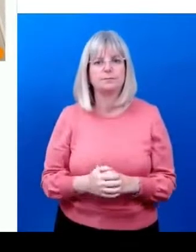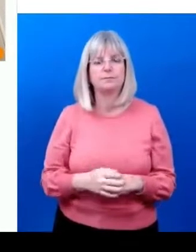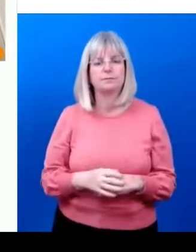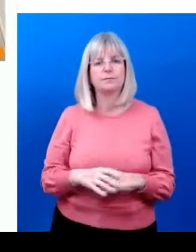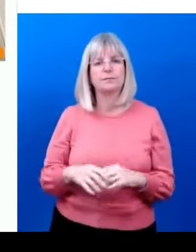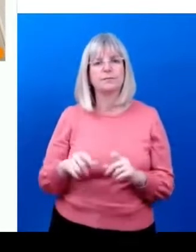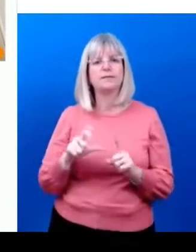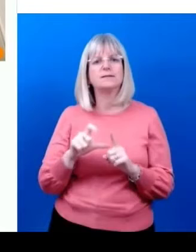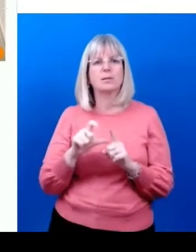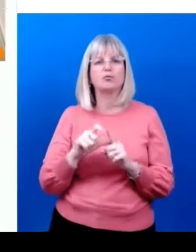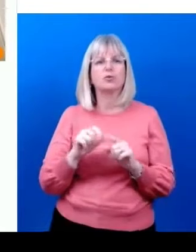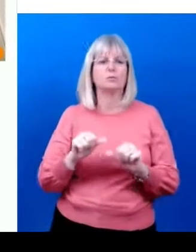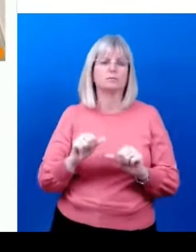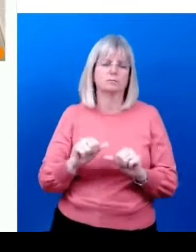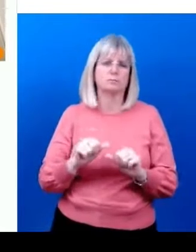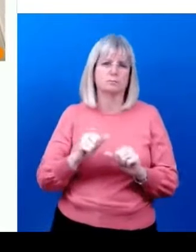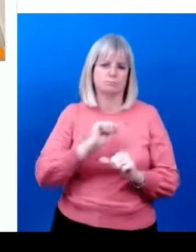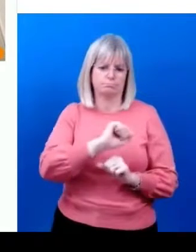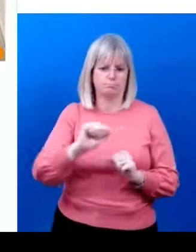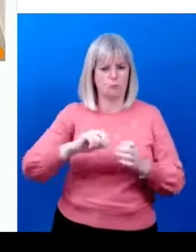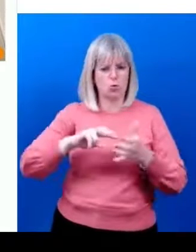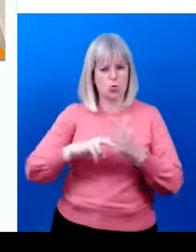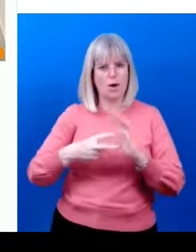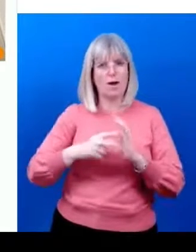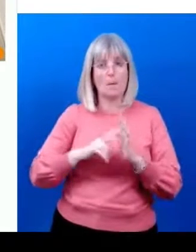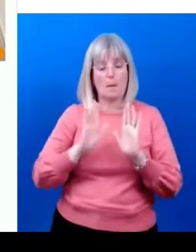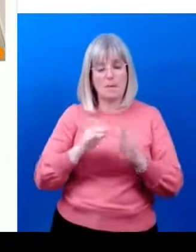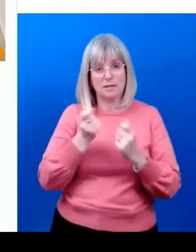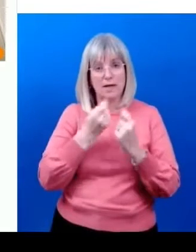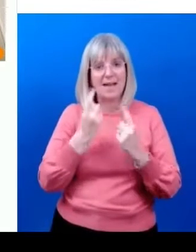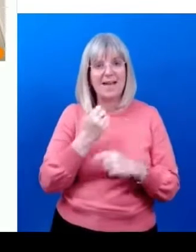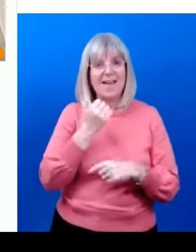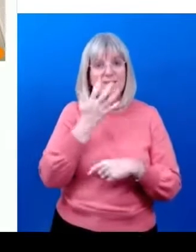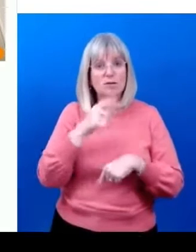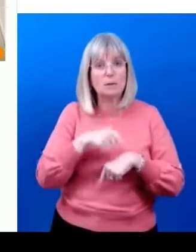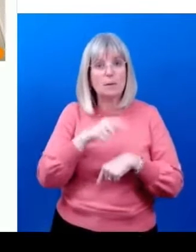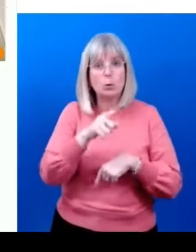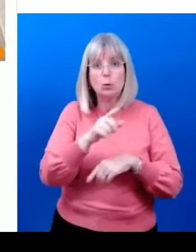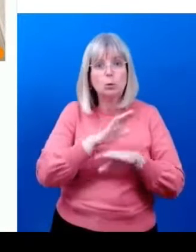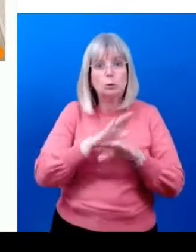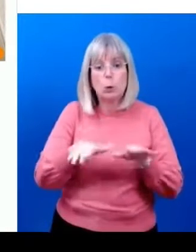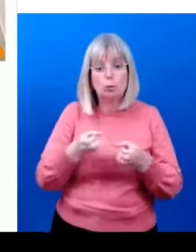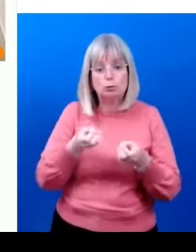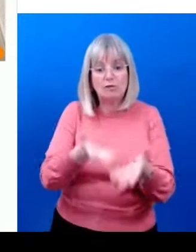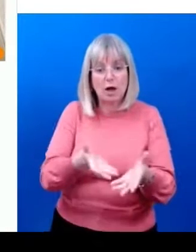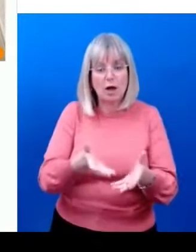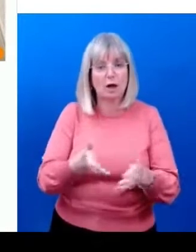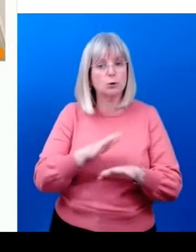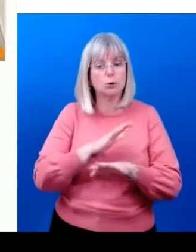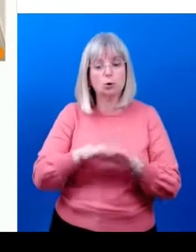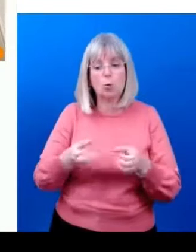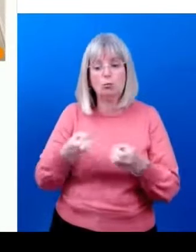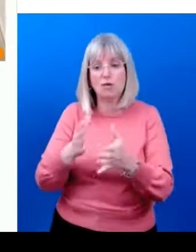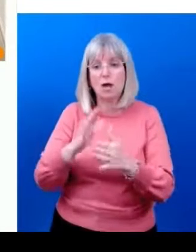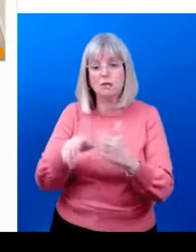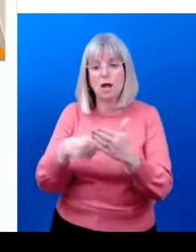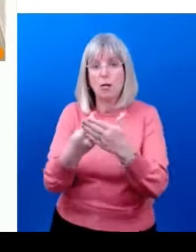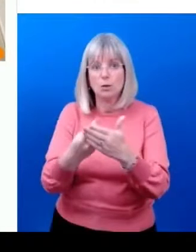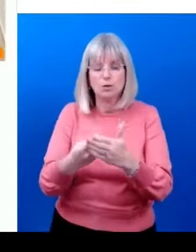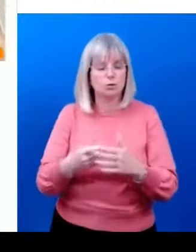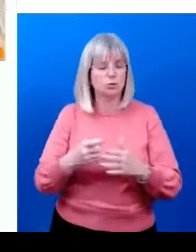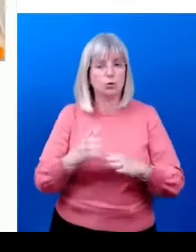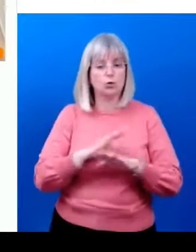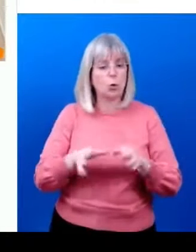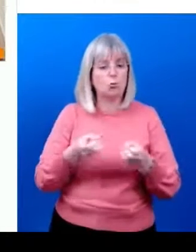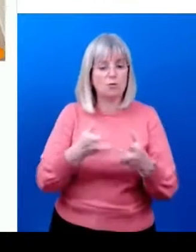every time you don't provide sign language, every time you don't provide captioner, the community is going to speak out against you. And that's